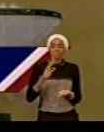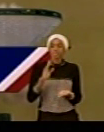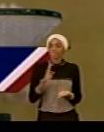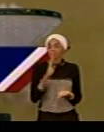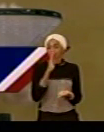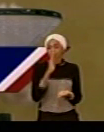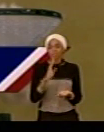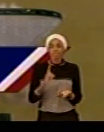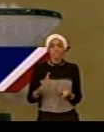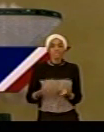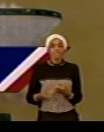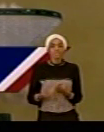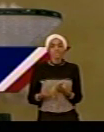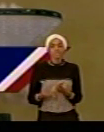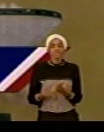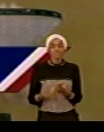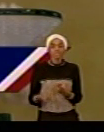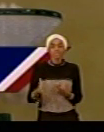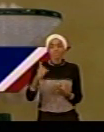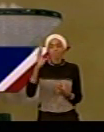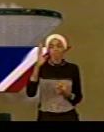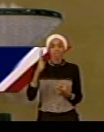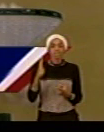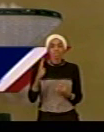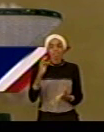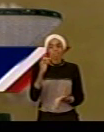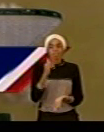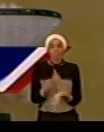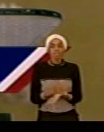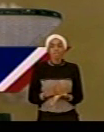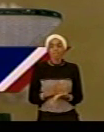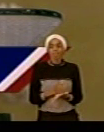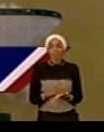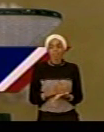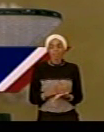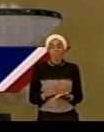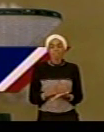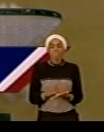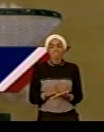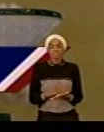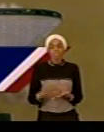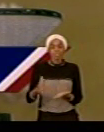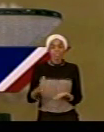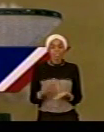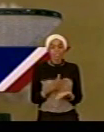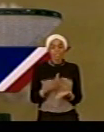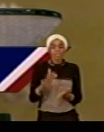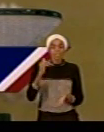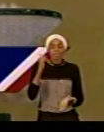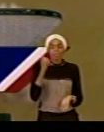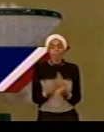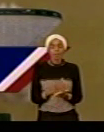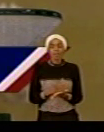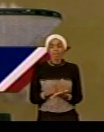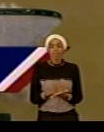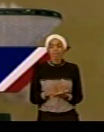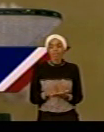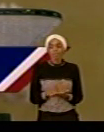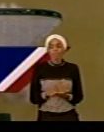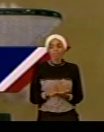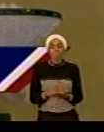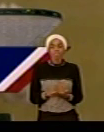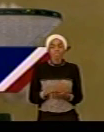Glory be to God. Amen, amen.